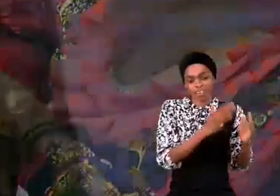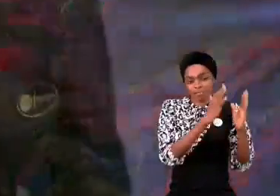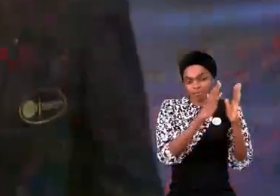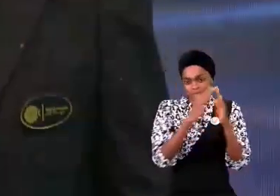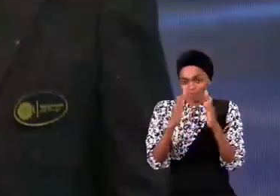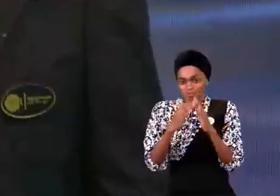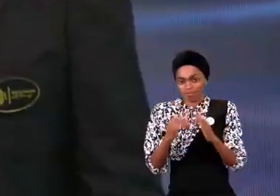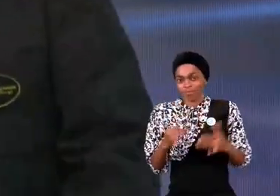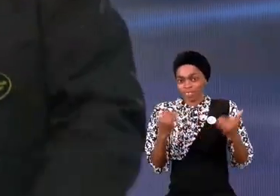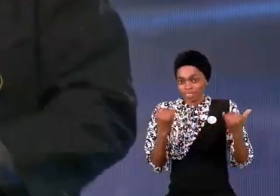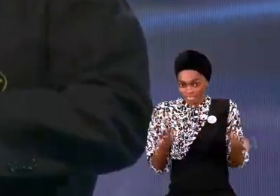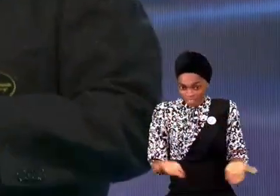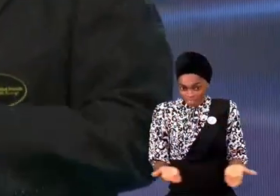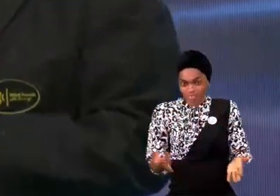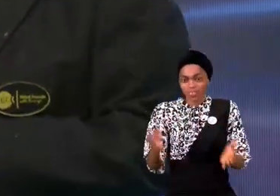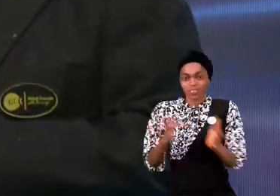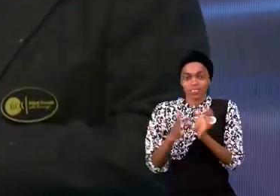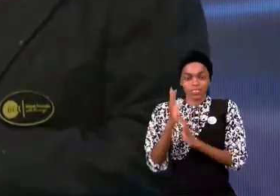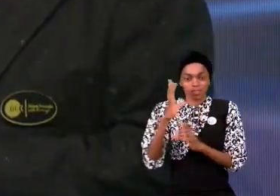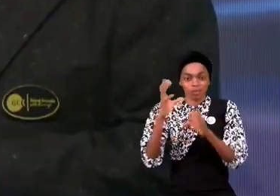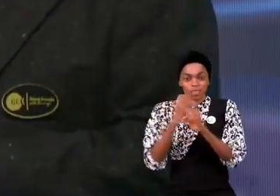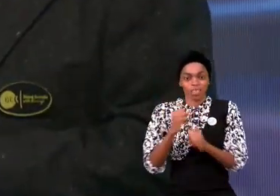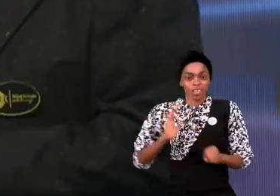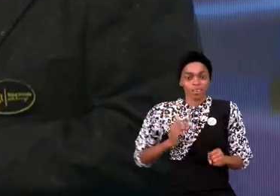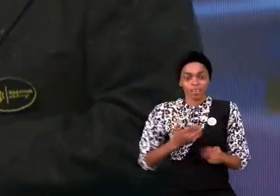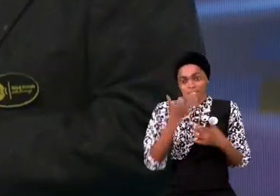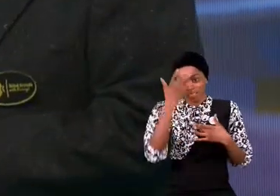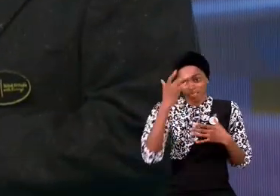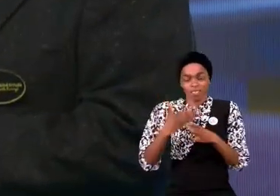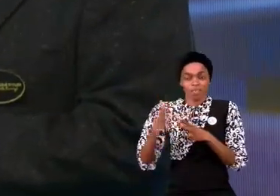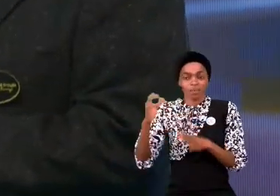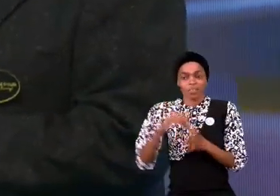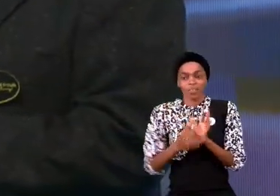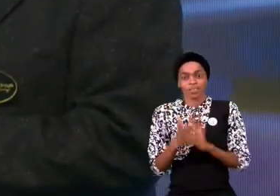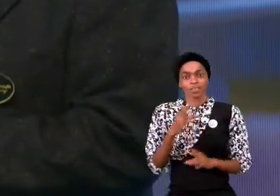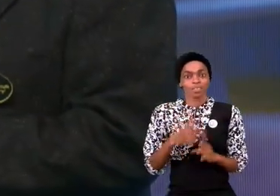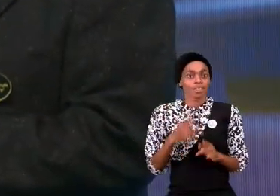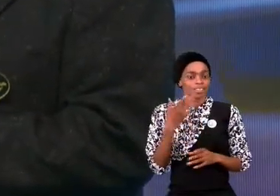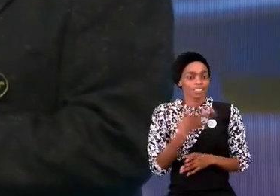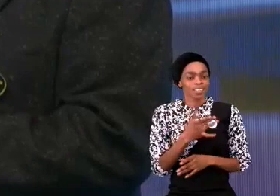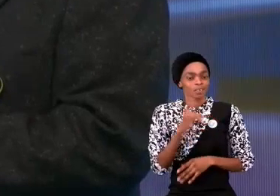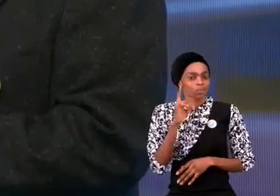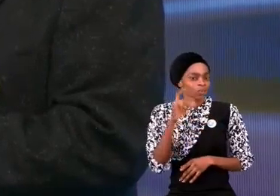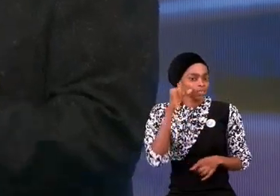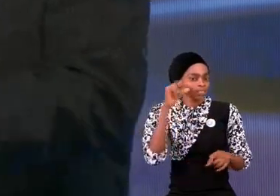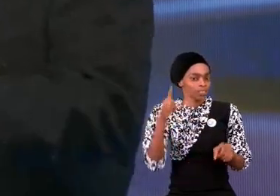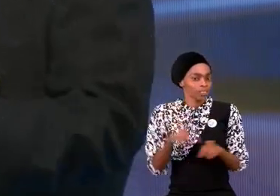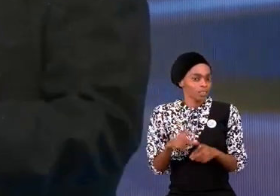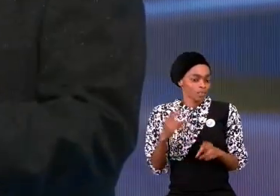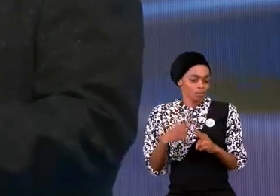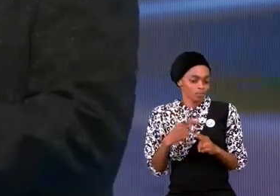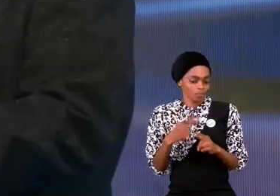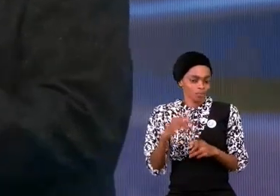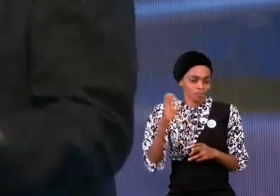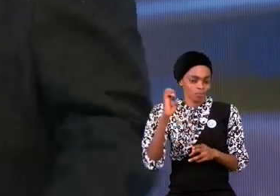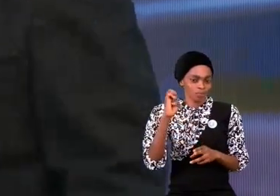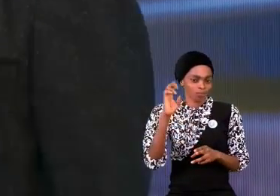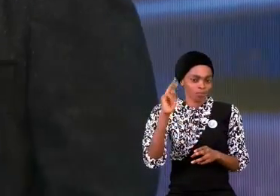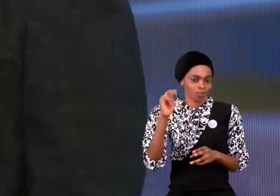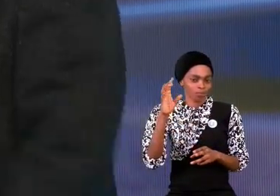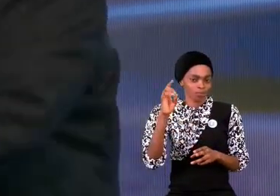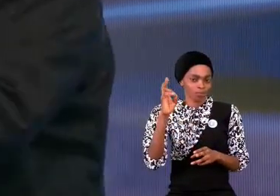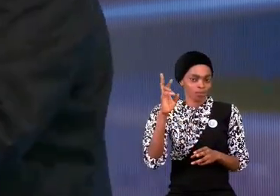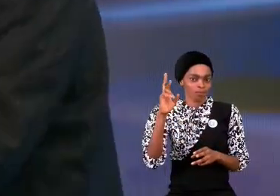There's a sister, Mrs. Endurance, and she was healed, pale, terrible, that she had, that